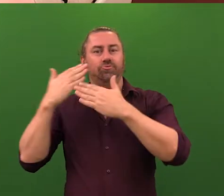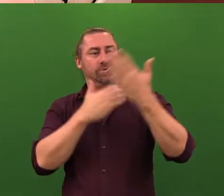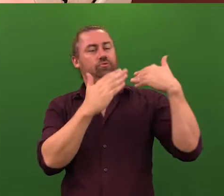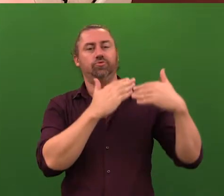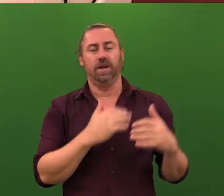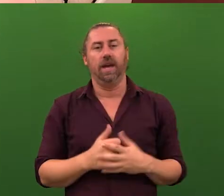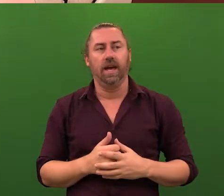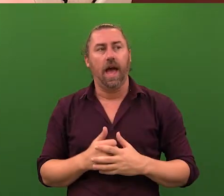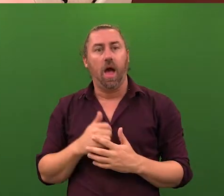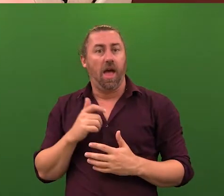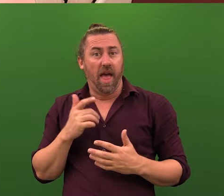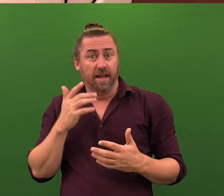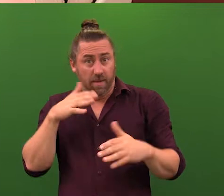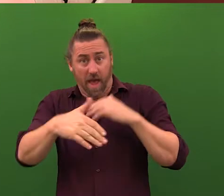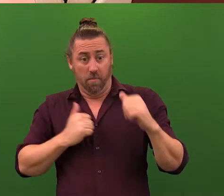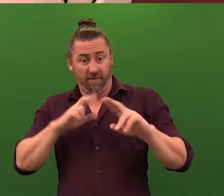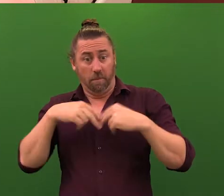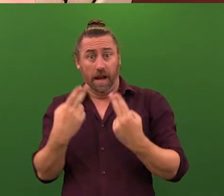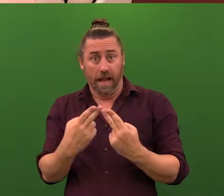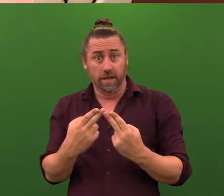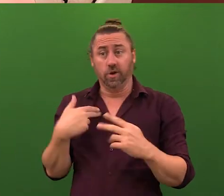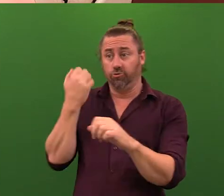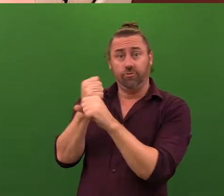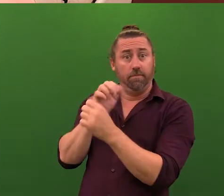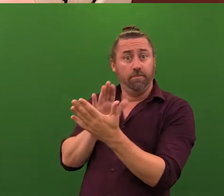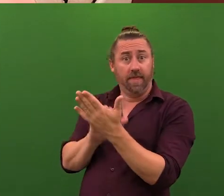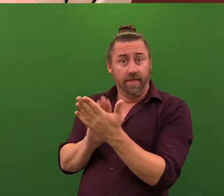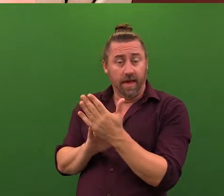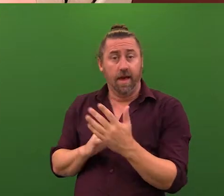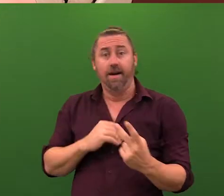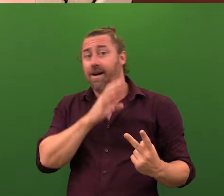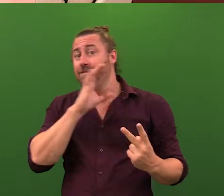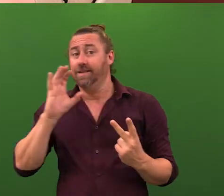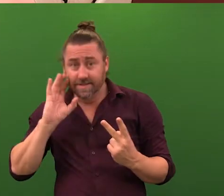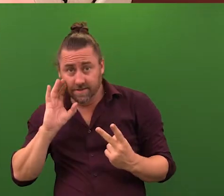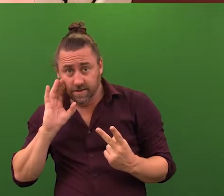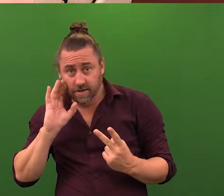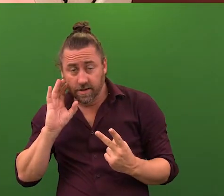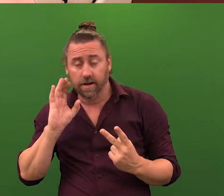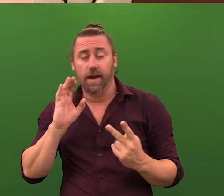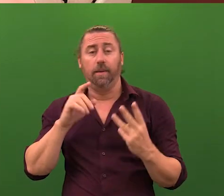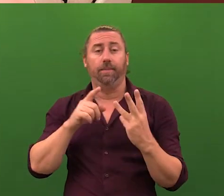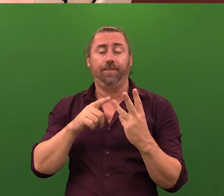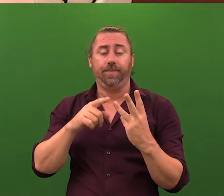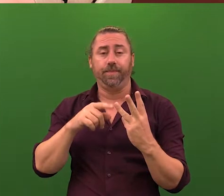create works about my family. So I have my grandmother, my cousin,